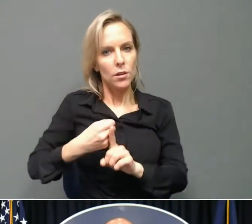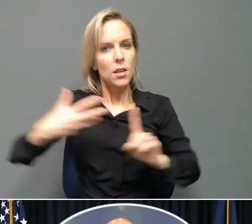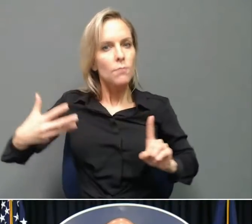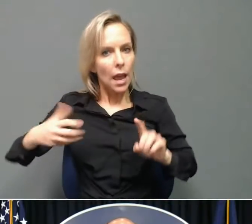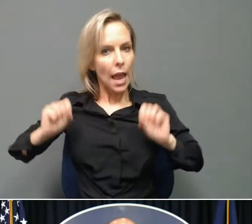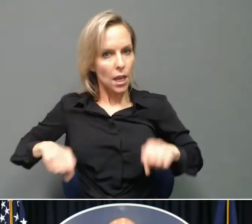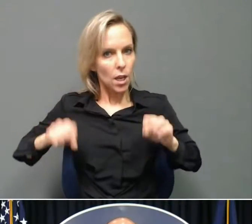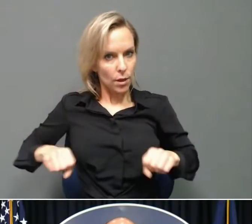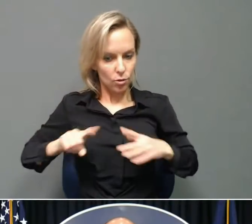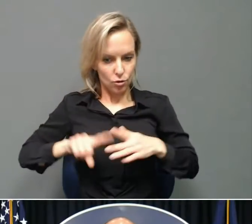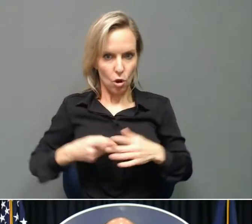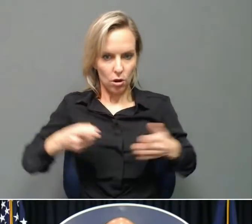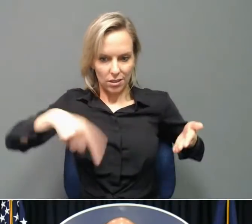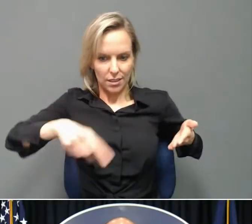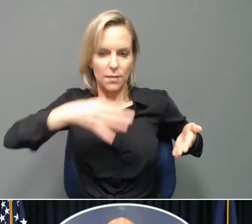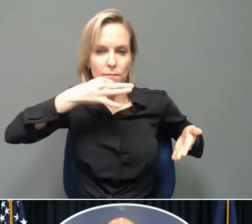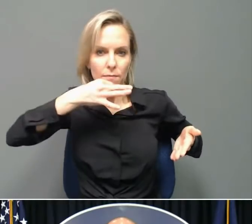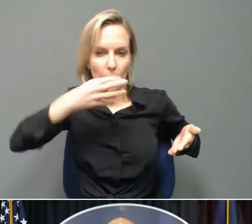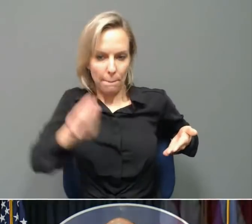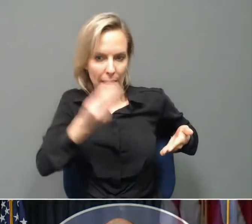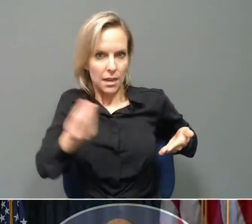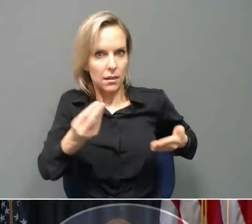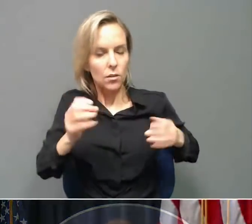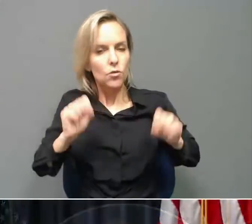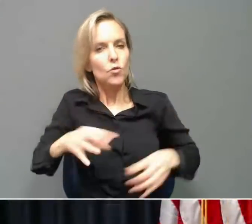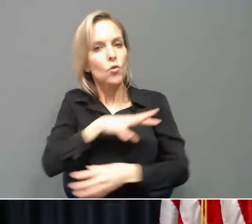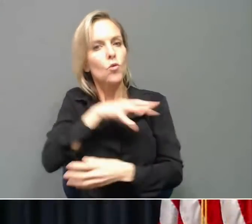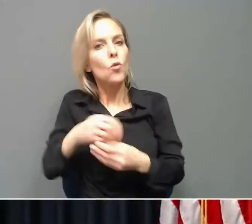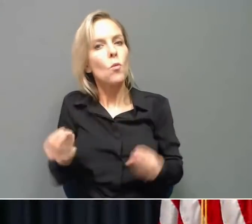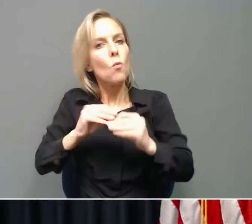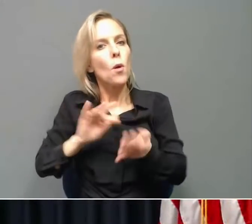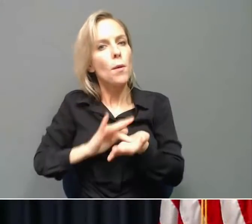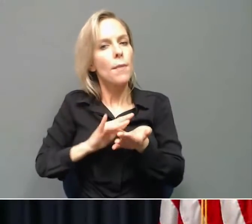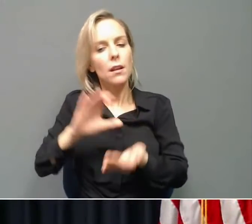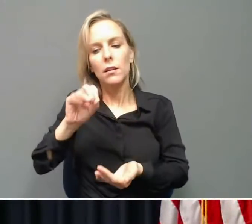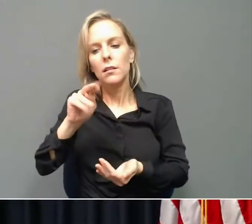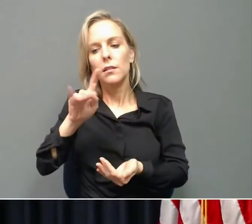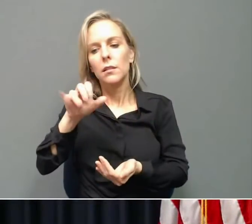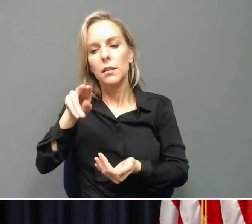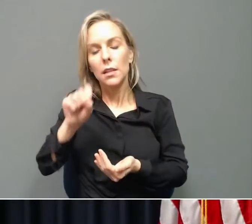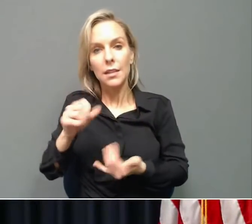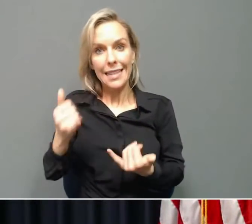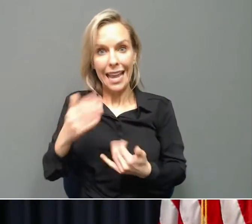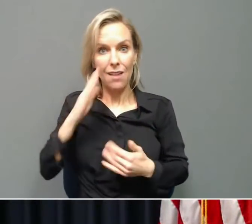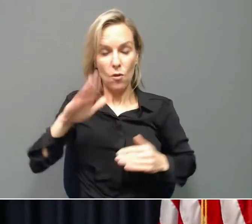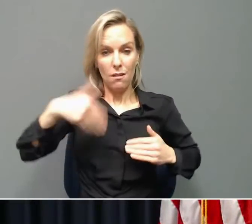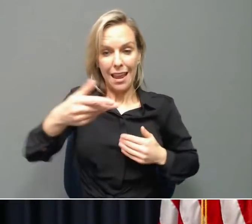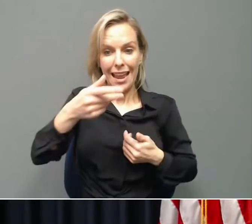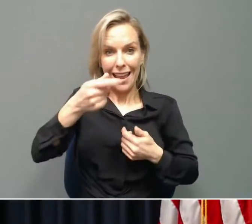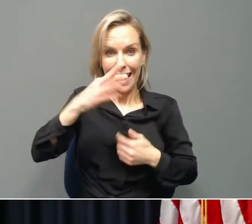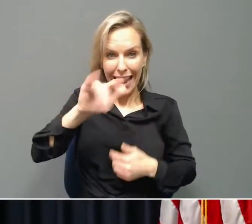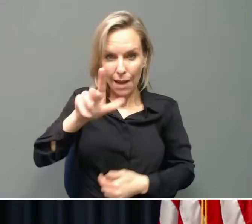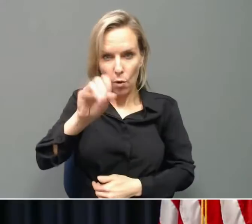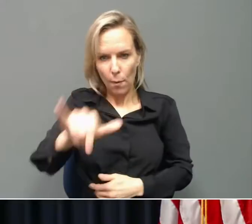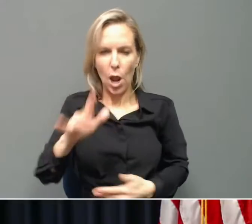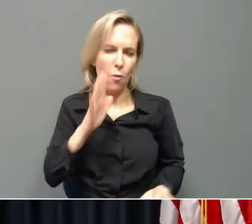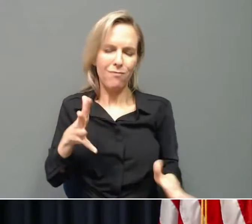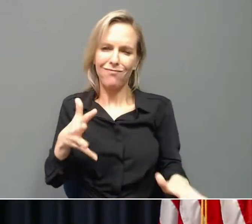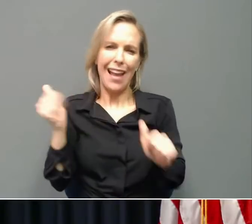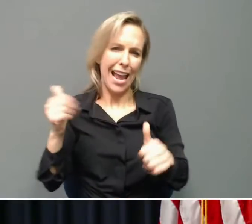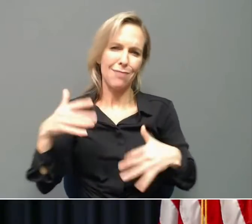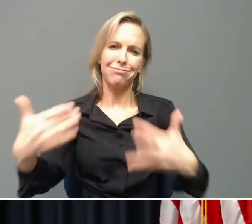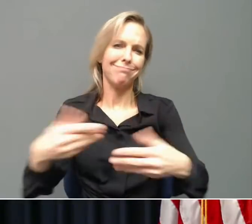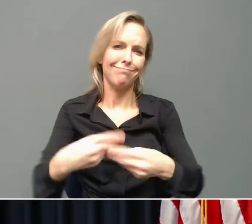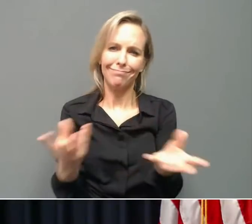next Monday to include more medical conditions. And I think as we get into April and May, it'll move very quickly. The federal government has said